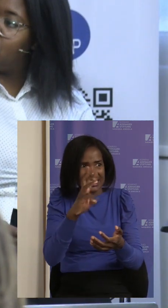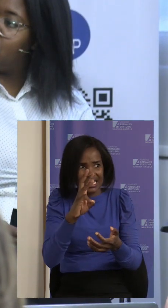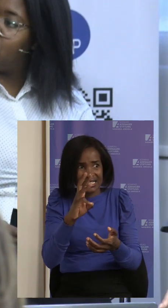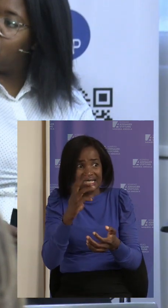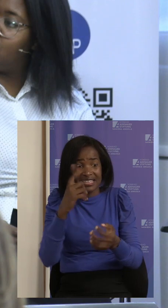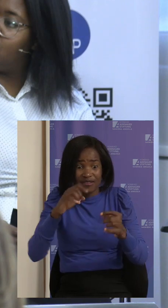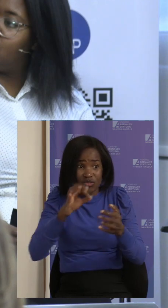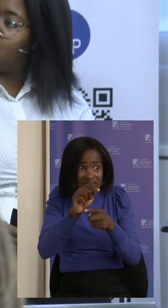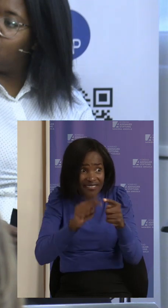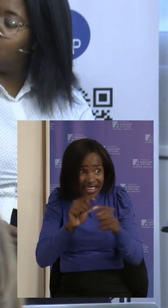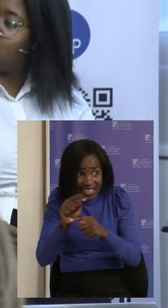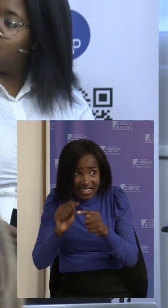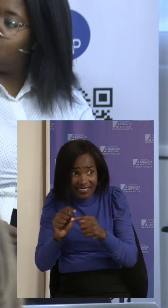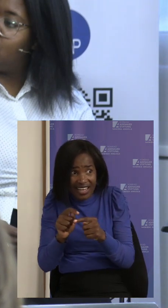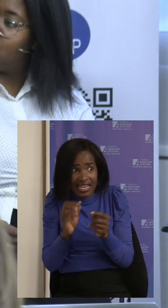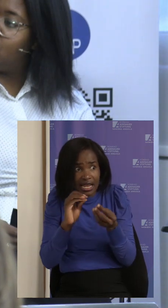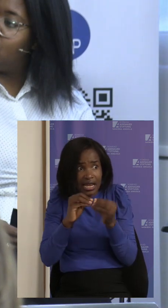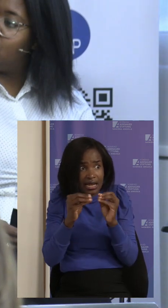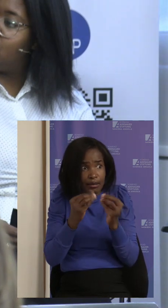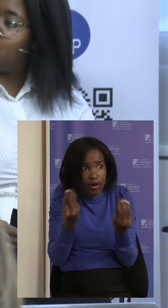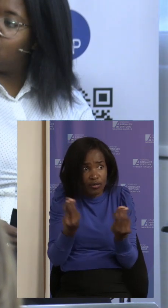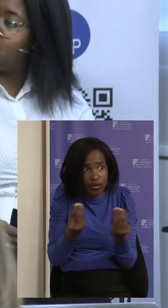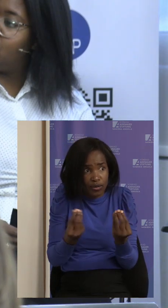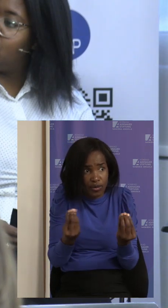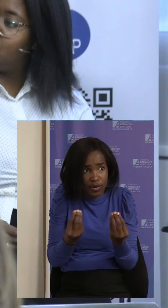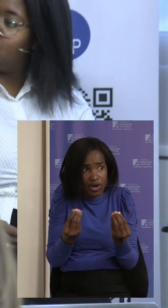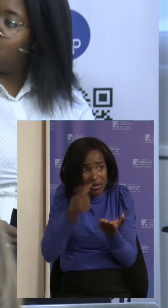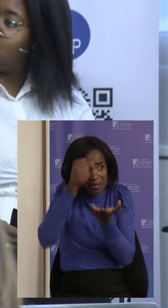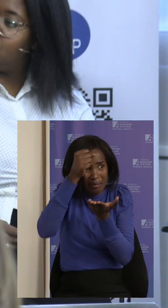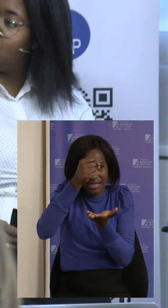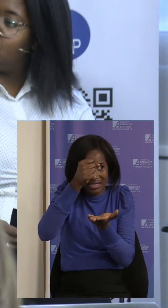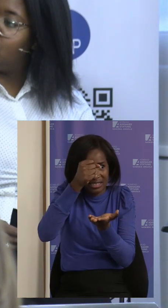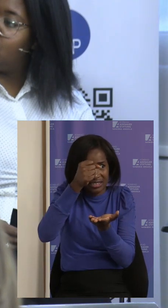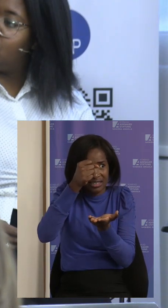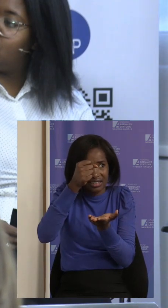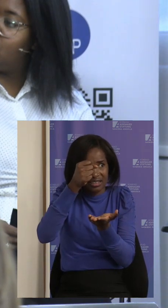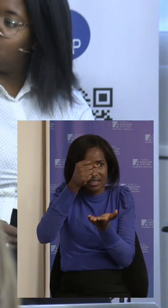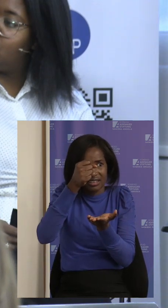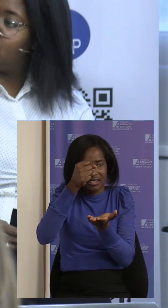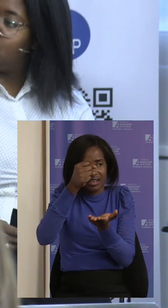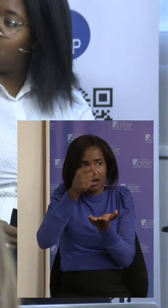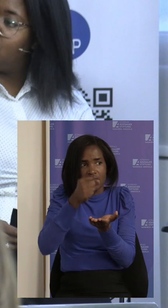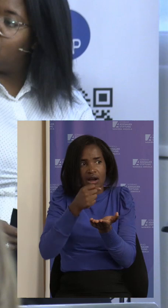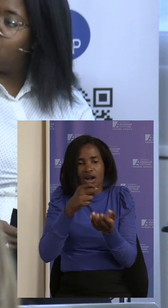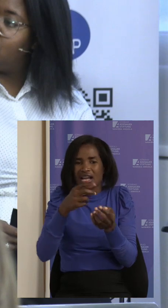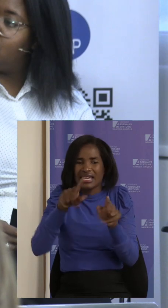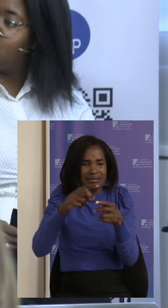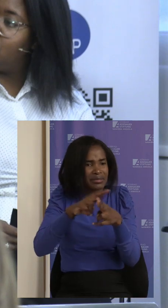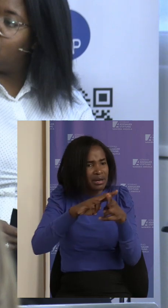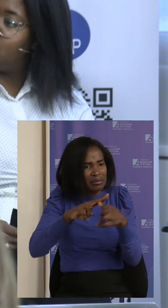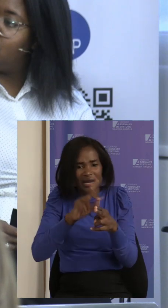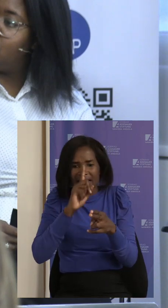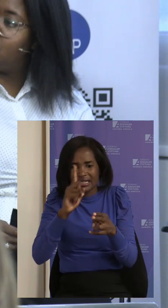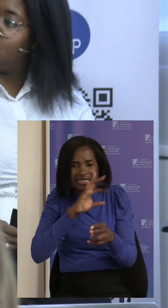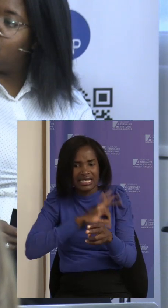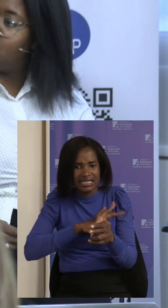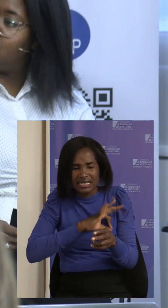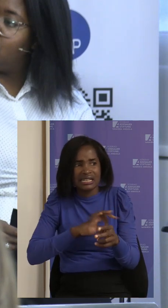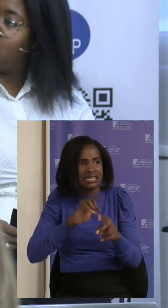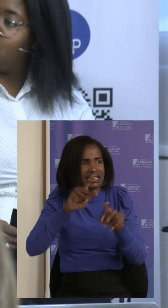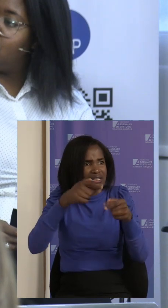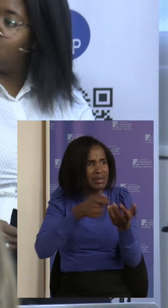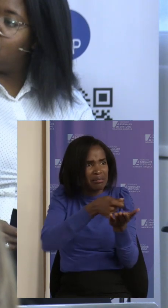you divide the large number of learners into that budget, and that carries, yes, all utilities, all teacher salaries and